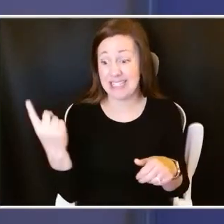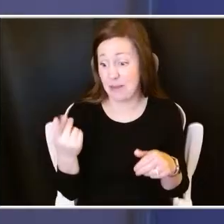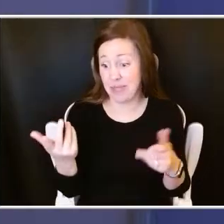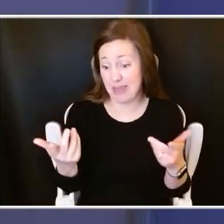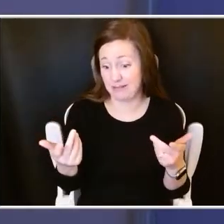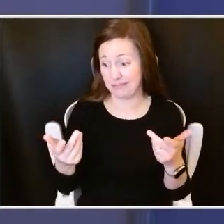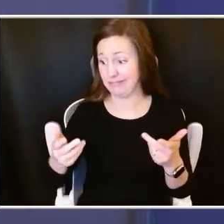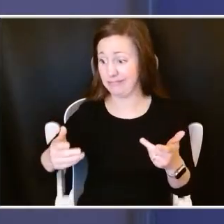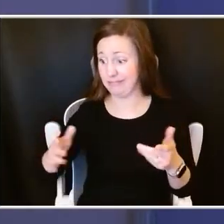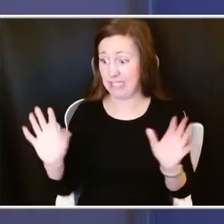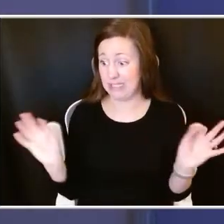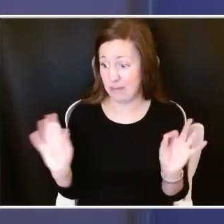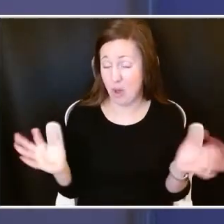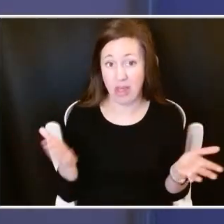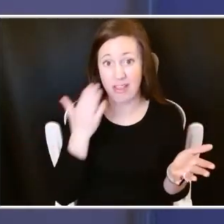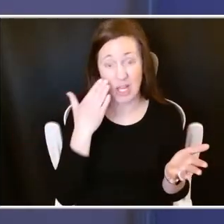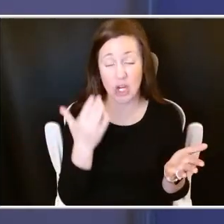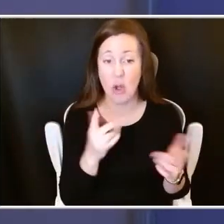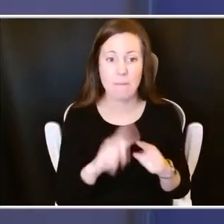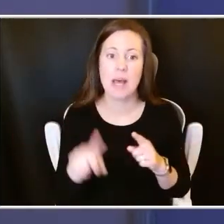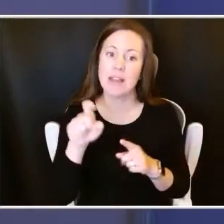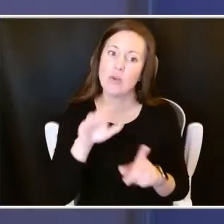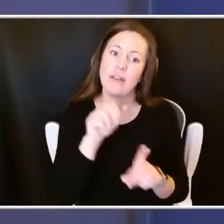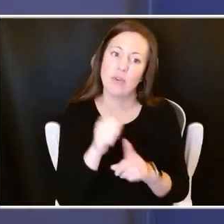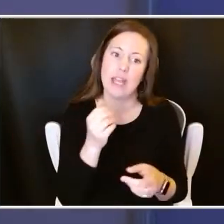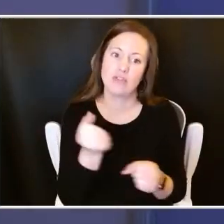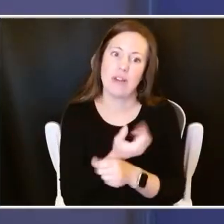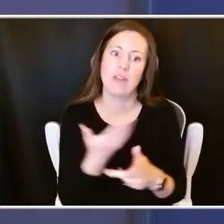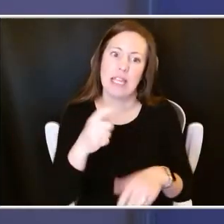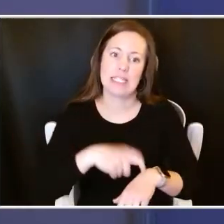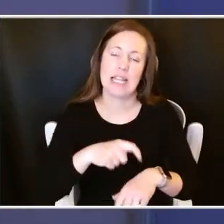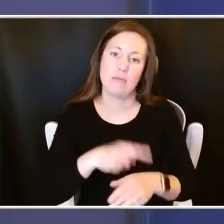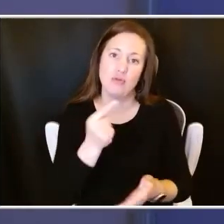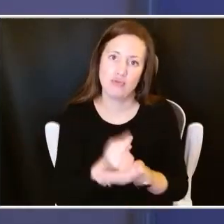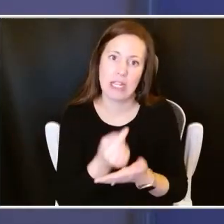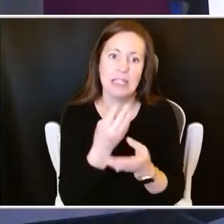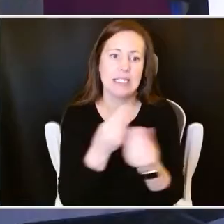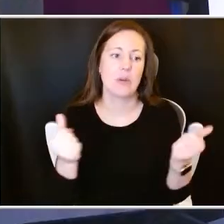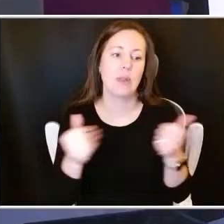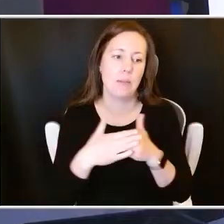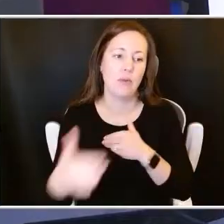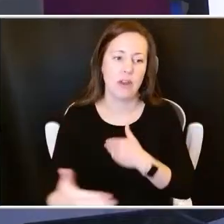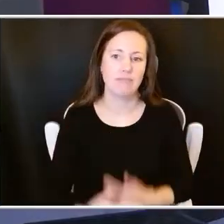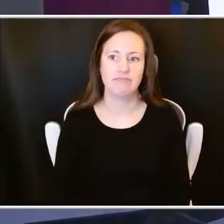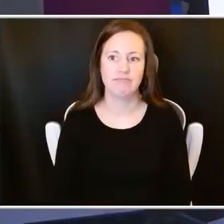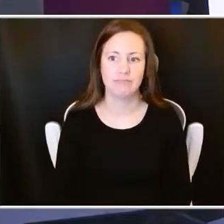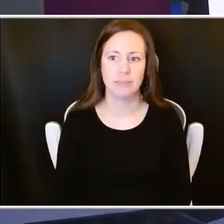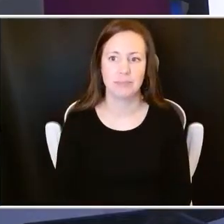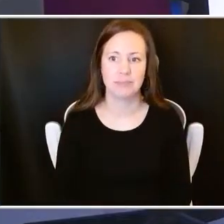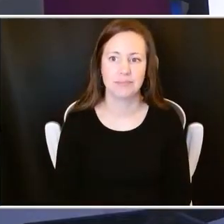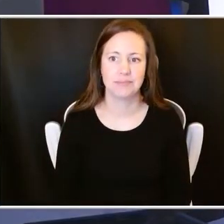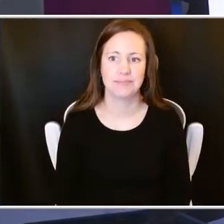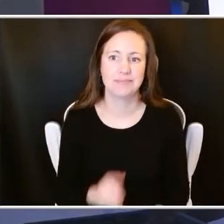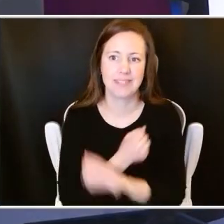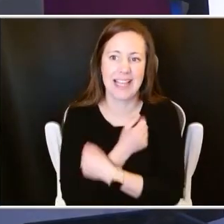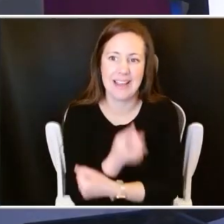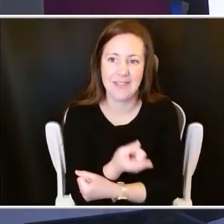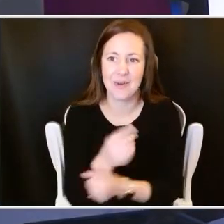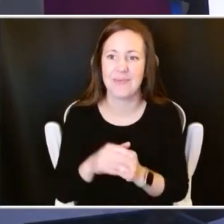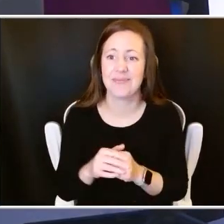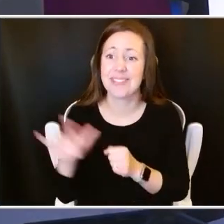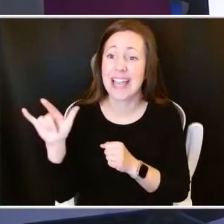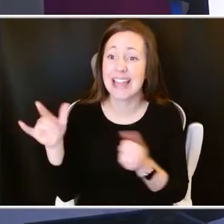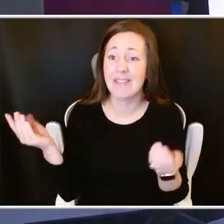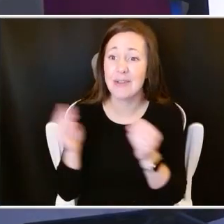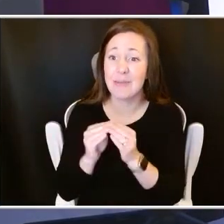But you've got to catch this stuff in time to treat it, deal with it, and move on. I love you. I love you more. I don't get to say that to all my